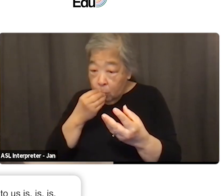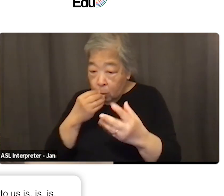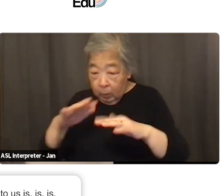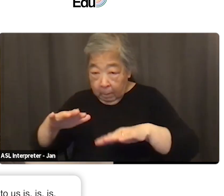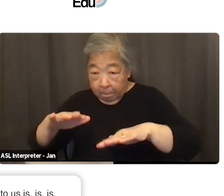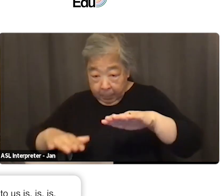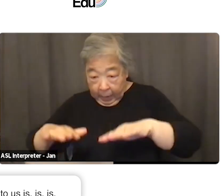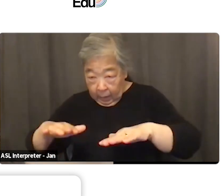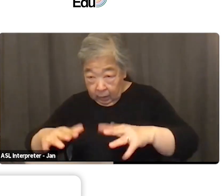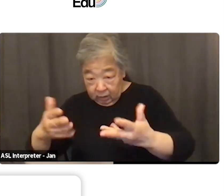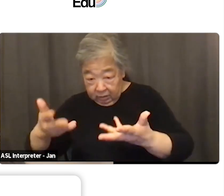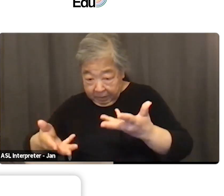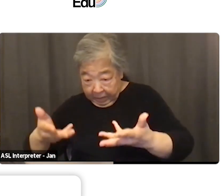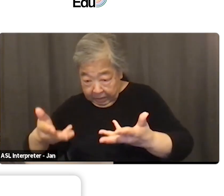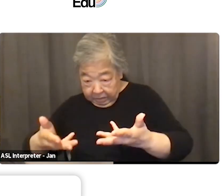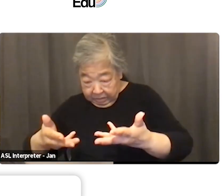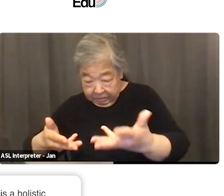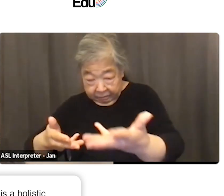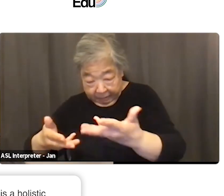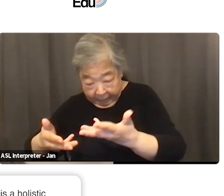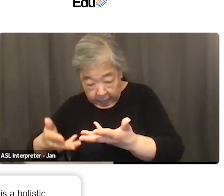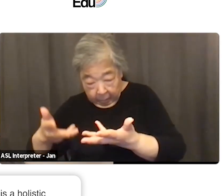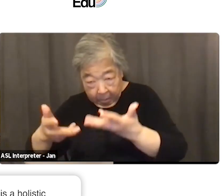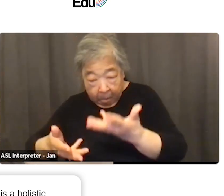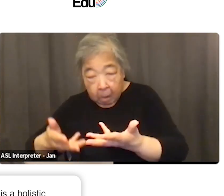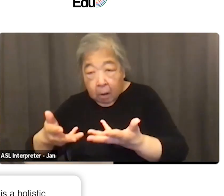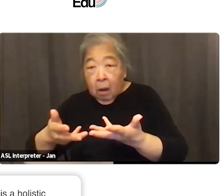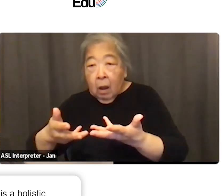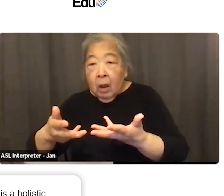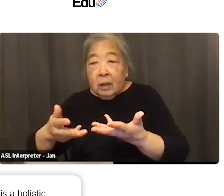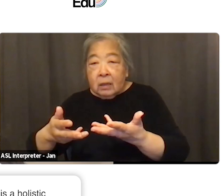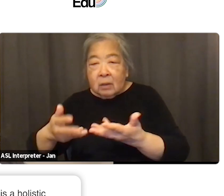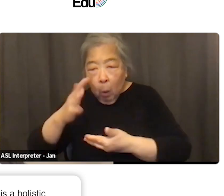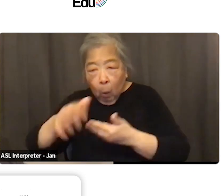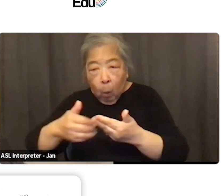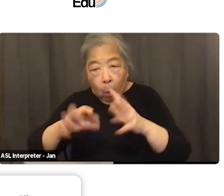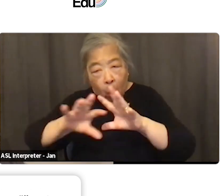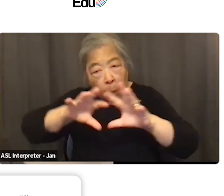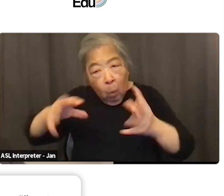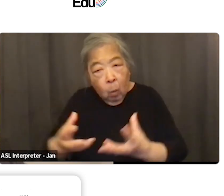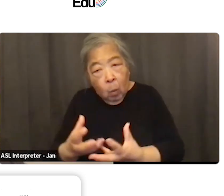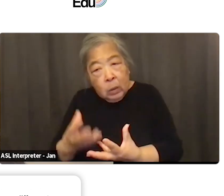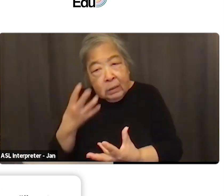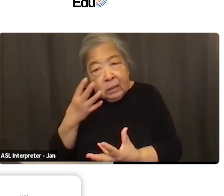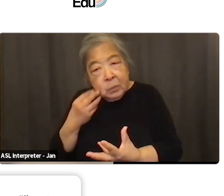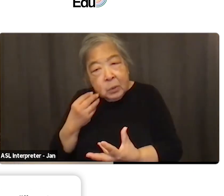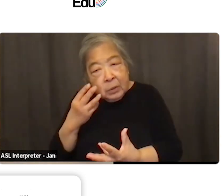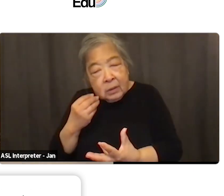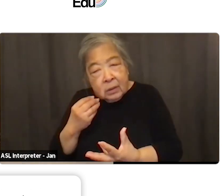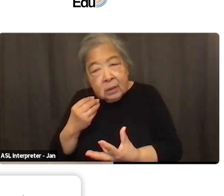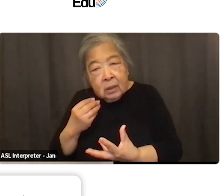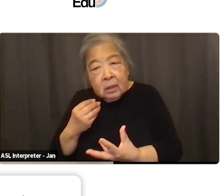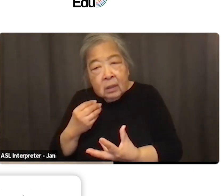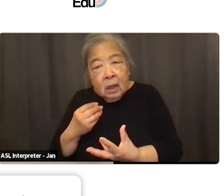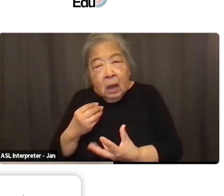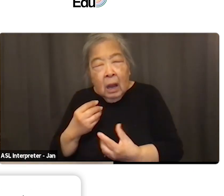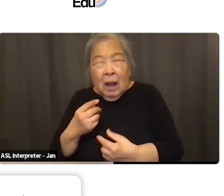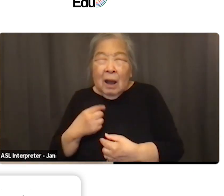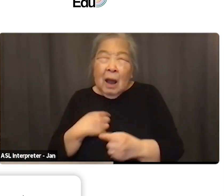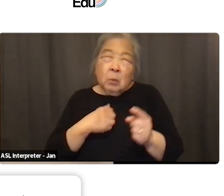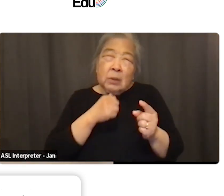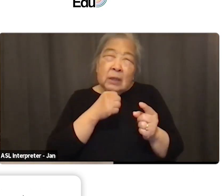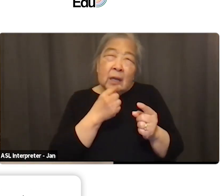us, is the package, is the holistic experience. So I wouldn't say different versions